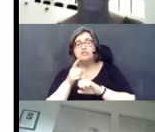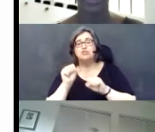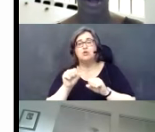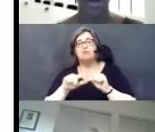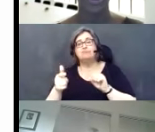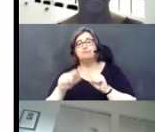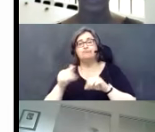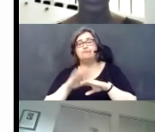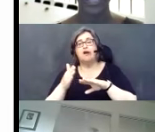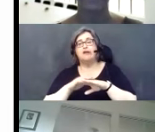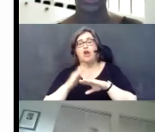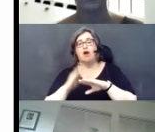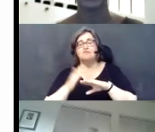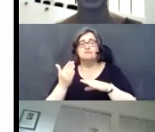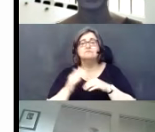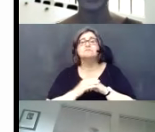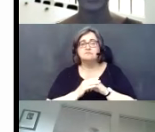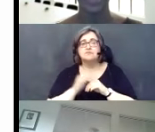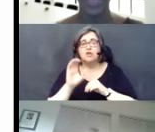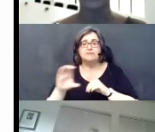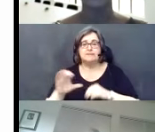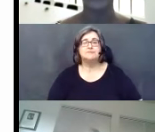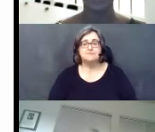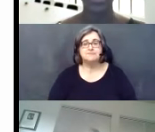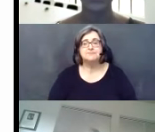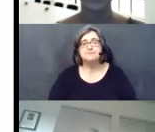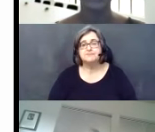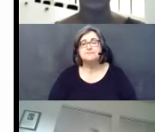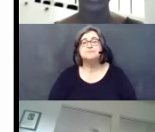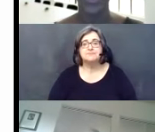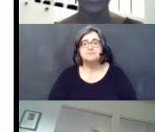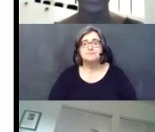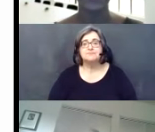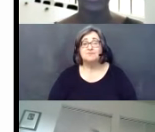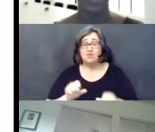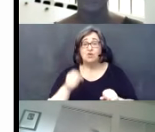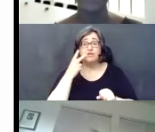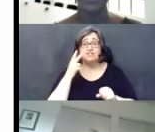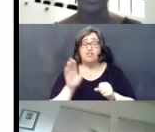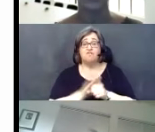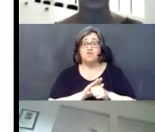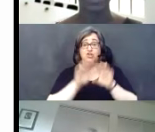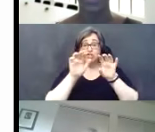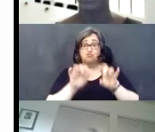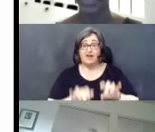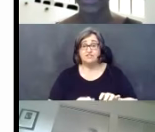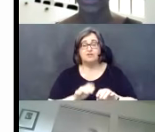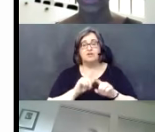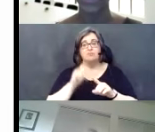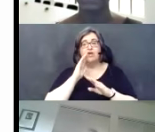on and off closed captioning. You can also view the full transcript, however, it will